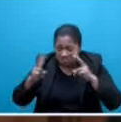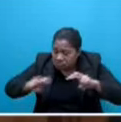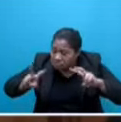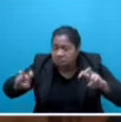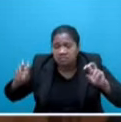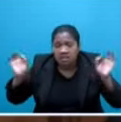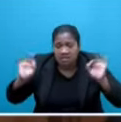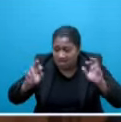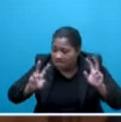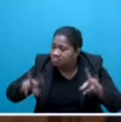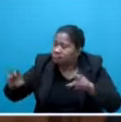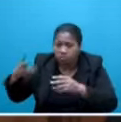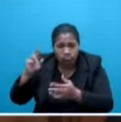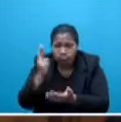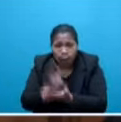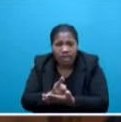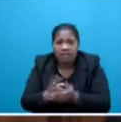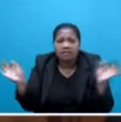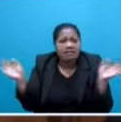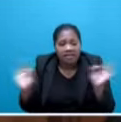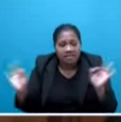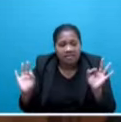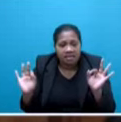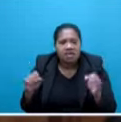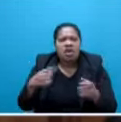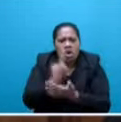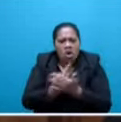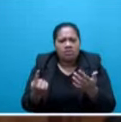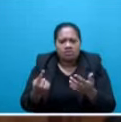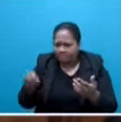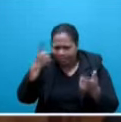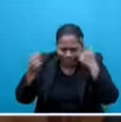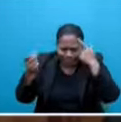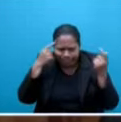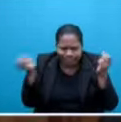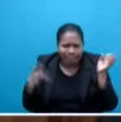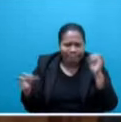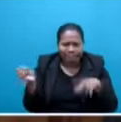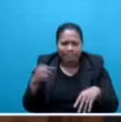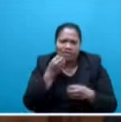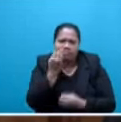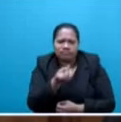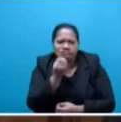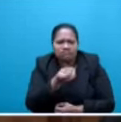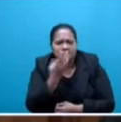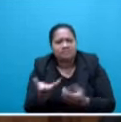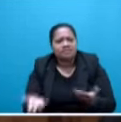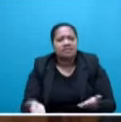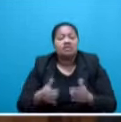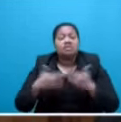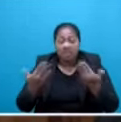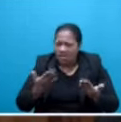claims things and spread lines to demean the hard work of Fiji First government. I therefore request honorable opposition members to please do